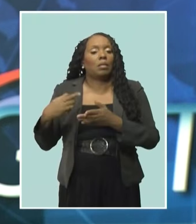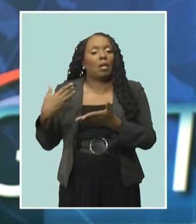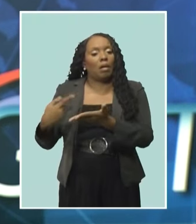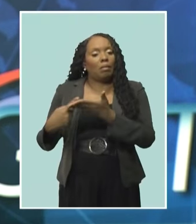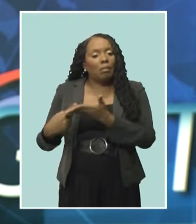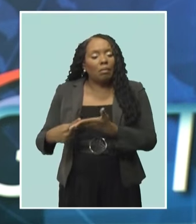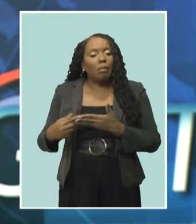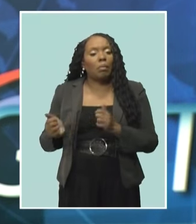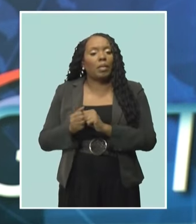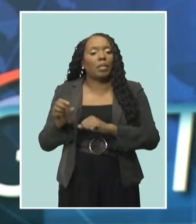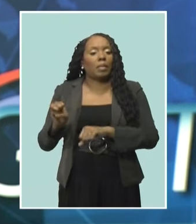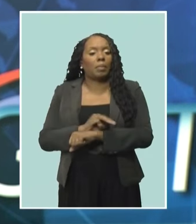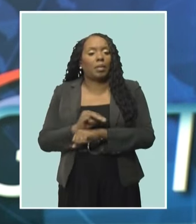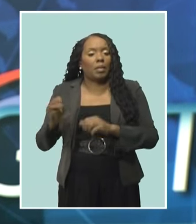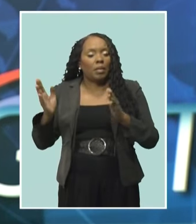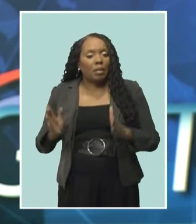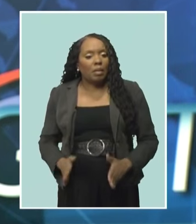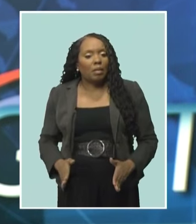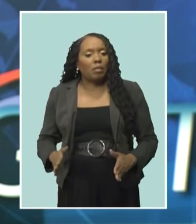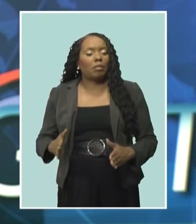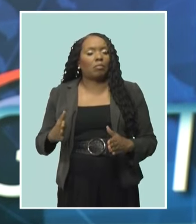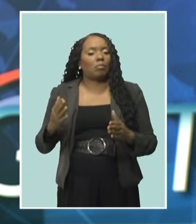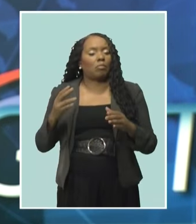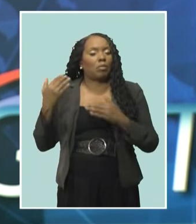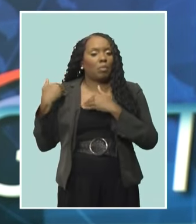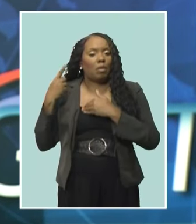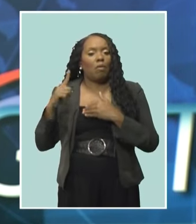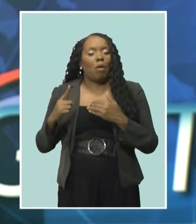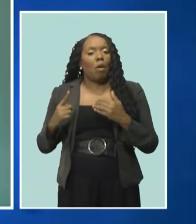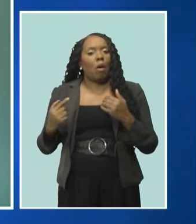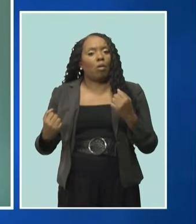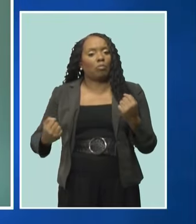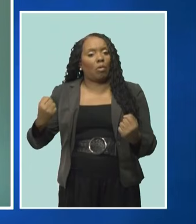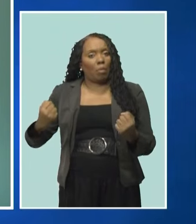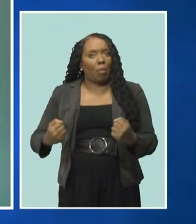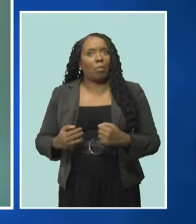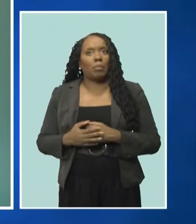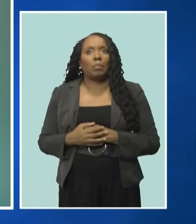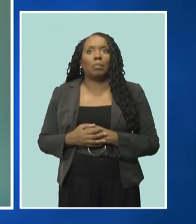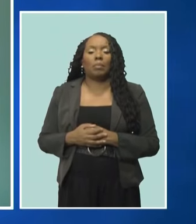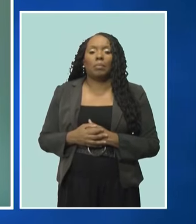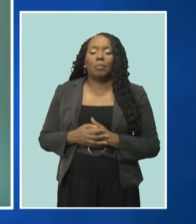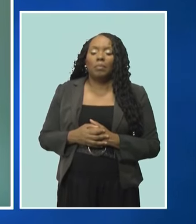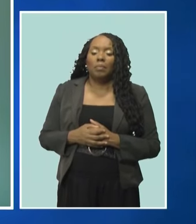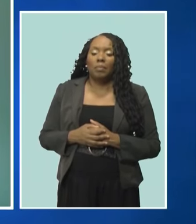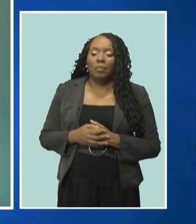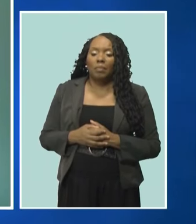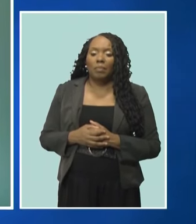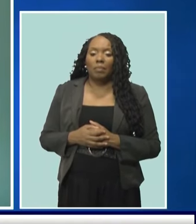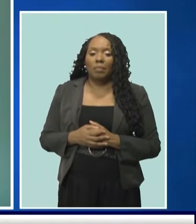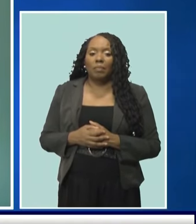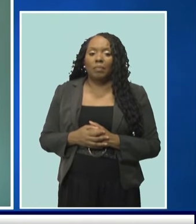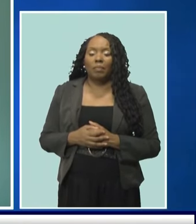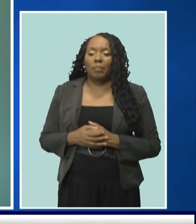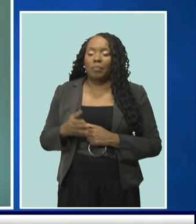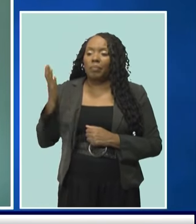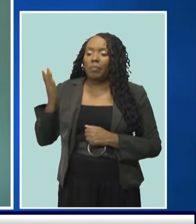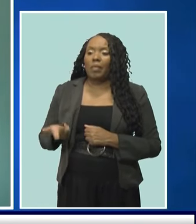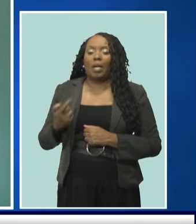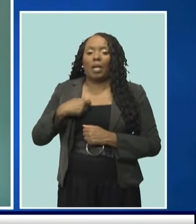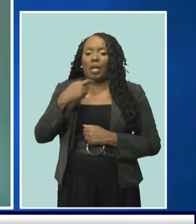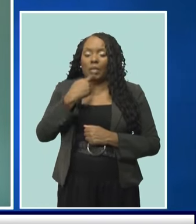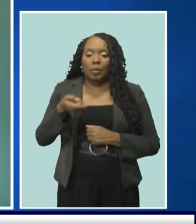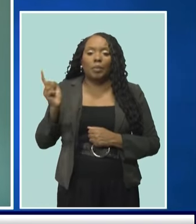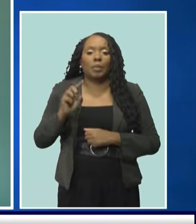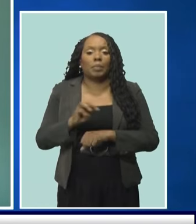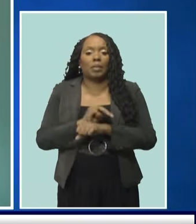Minister of Transport and Works about its upkeep. I was upfront with the minister when I told her, inasmuch as people don't